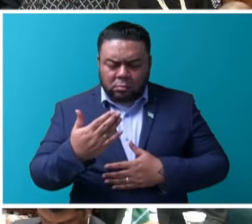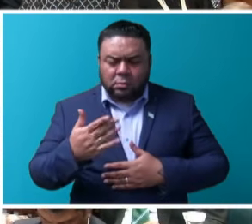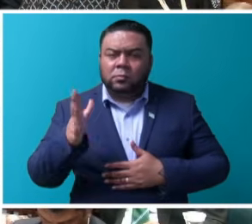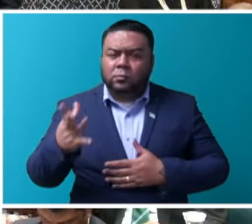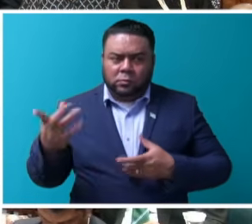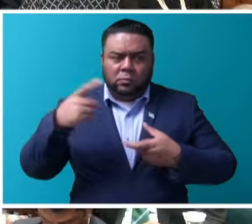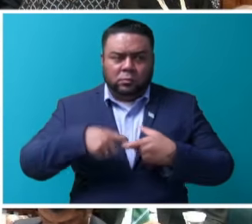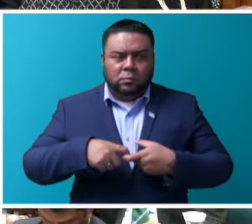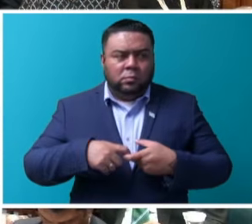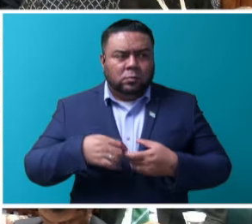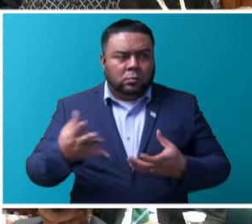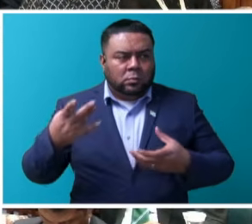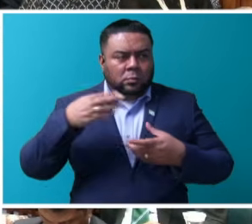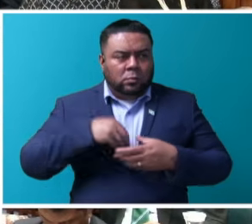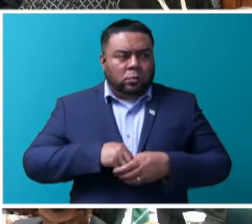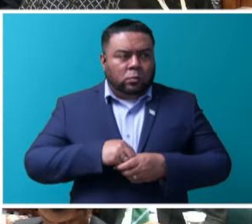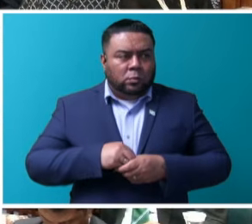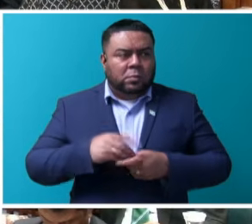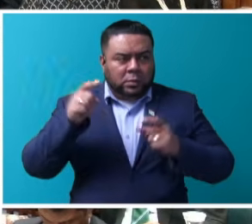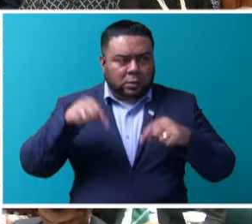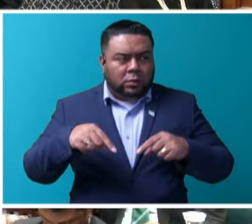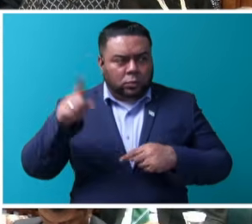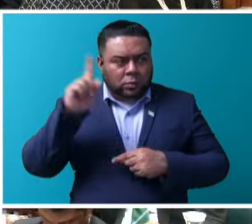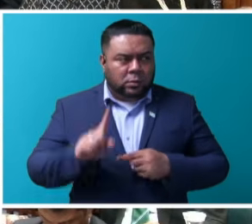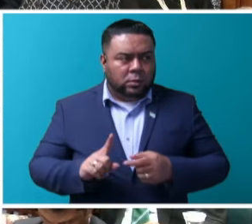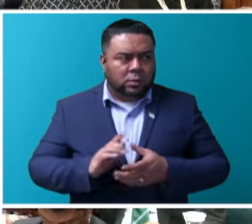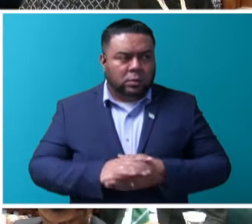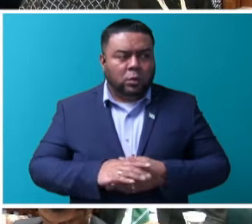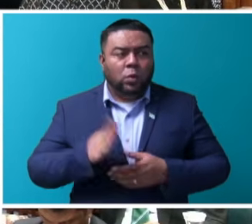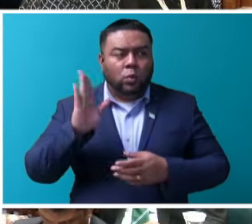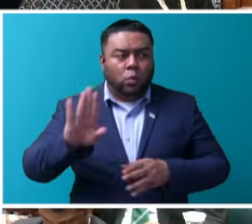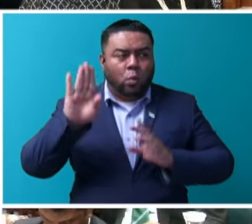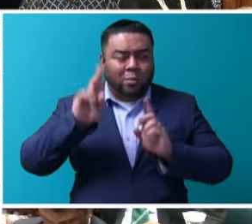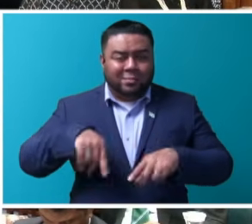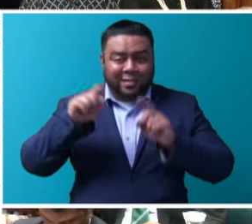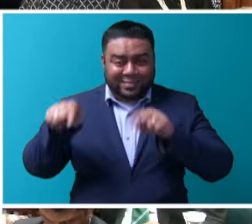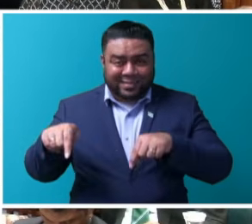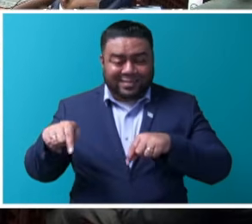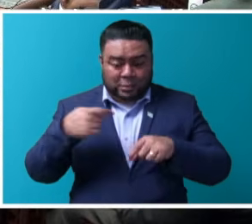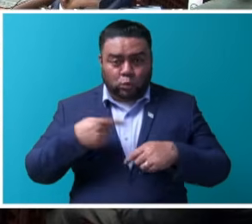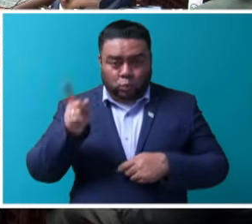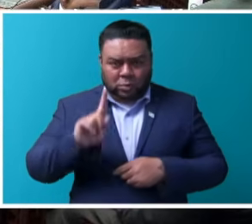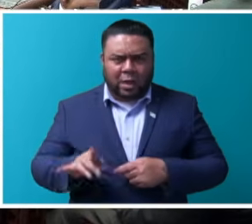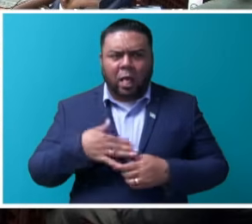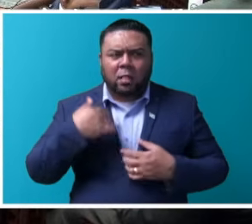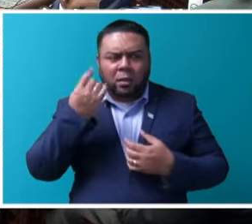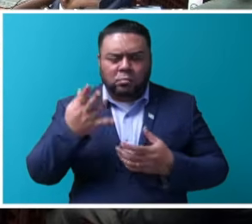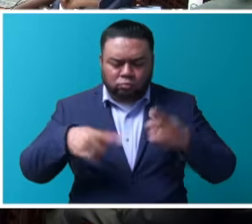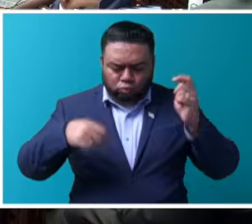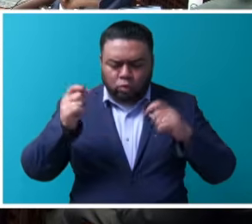honoring us with your presence. Your attendance today reflects the vibrant democratic